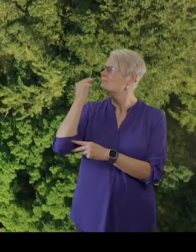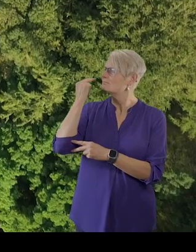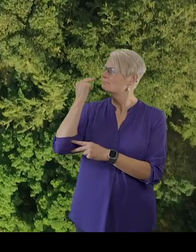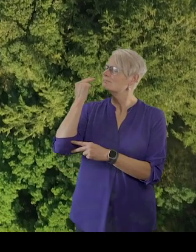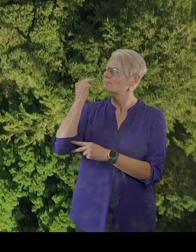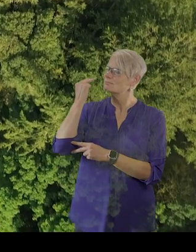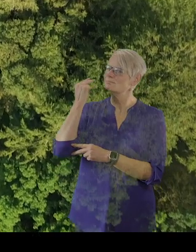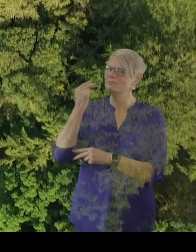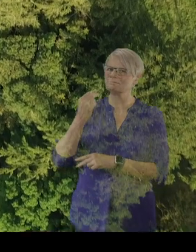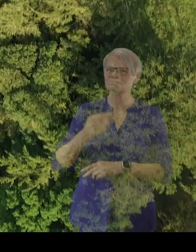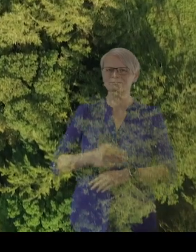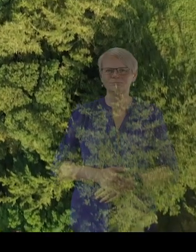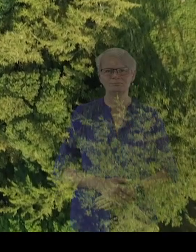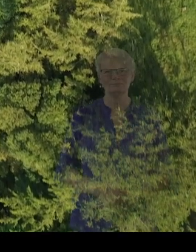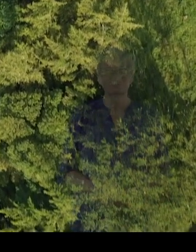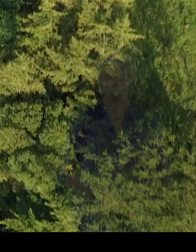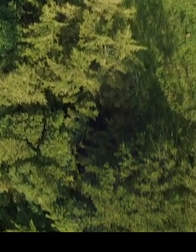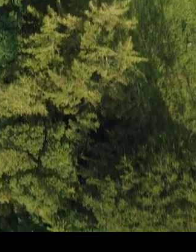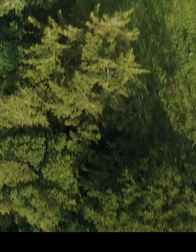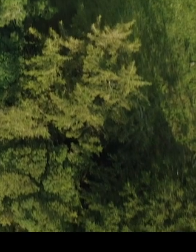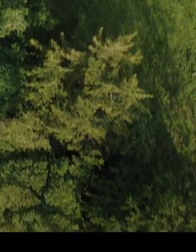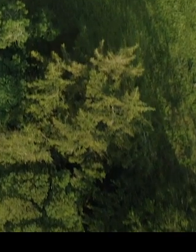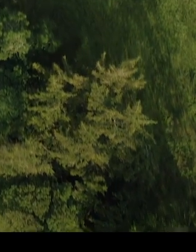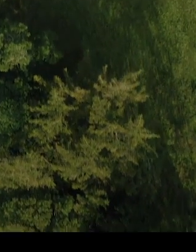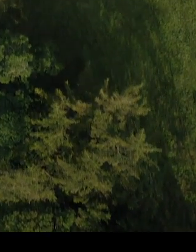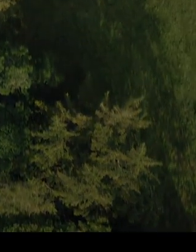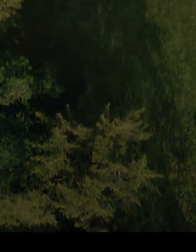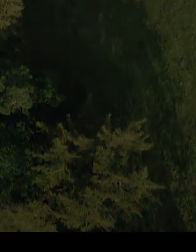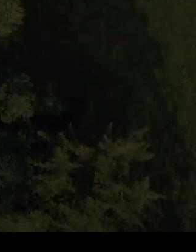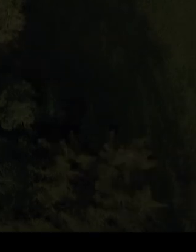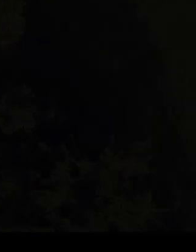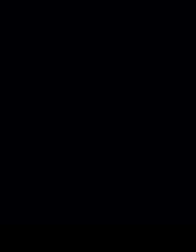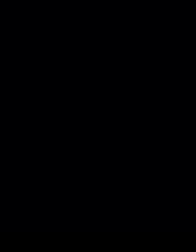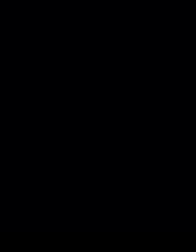Writing the Missing, a River Cycle by Lisette Auton.